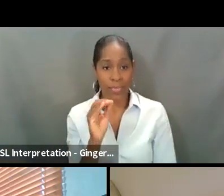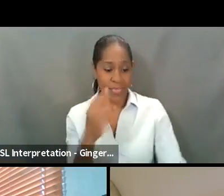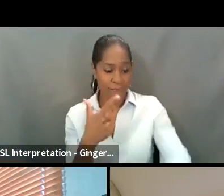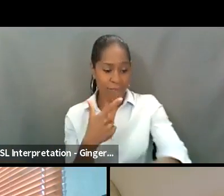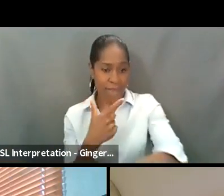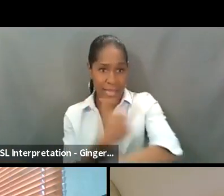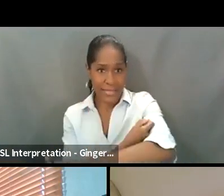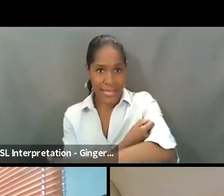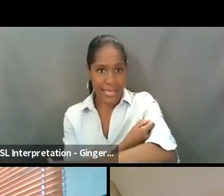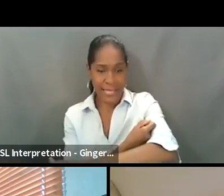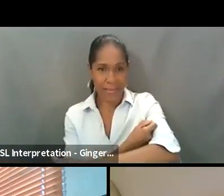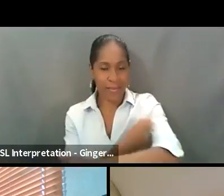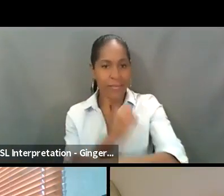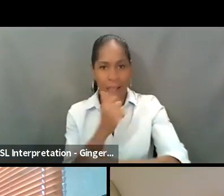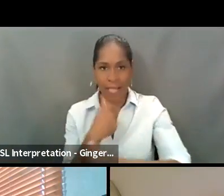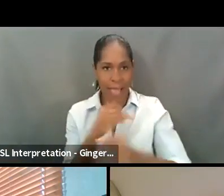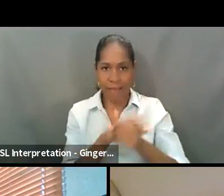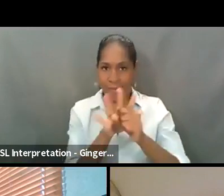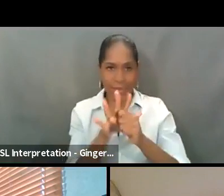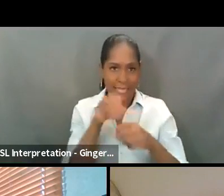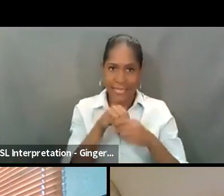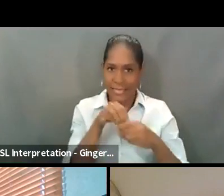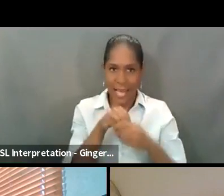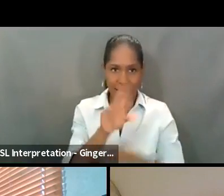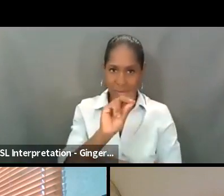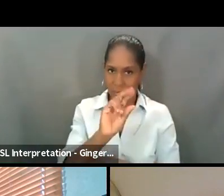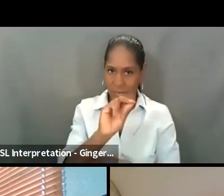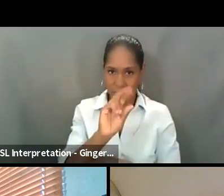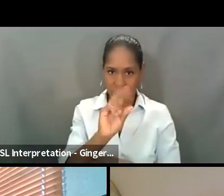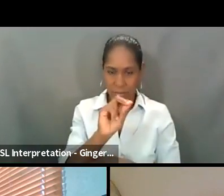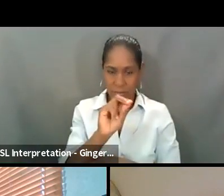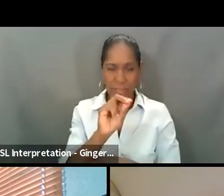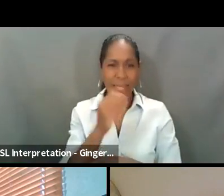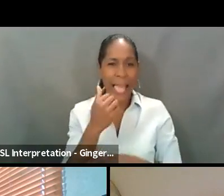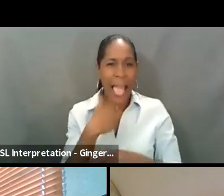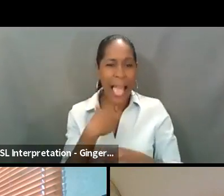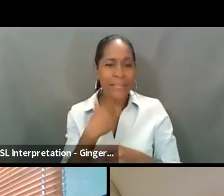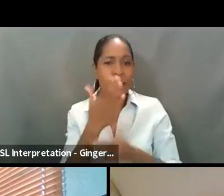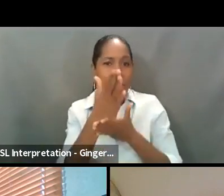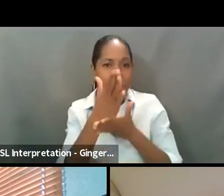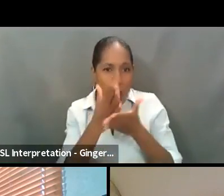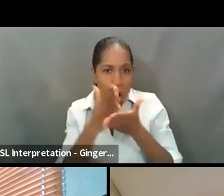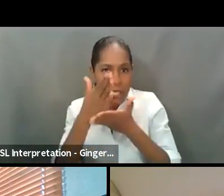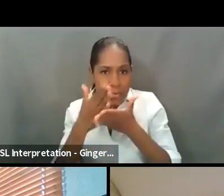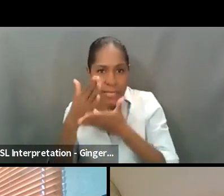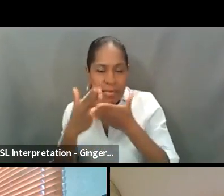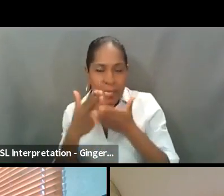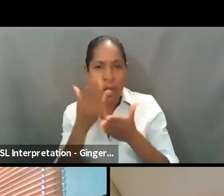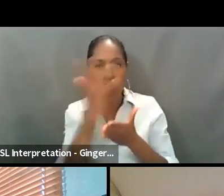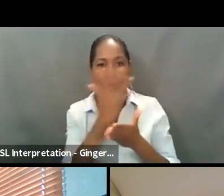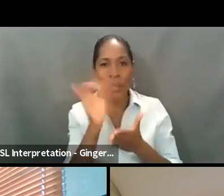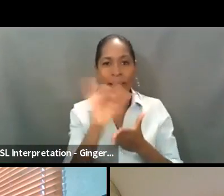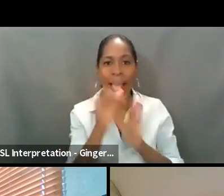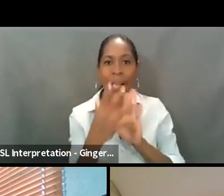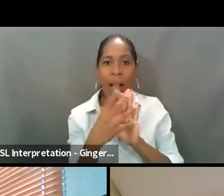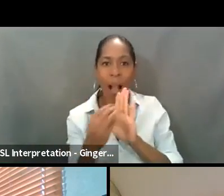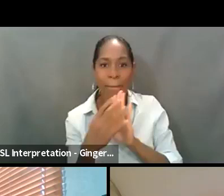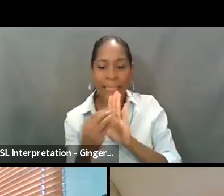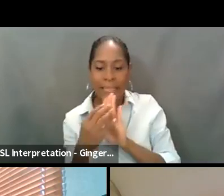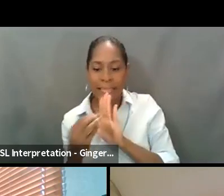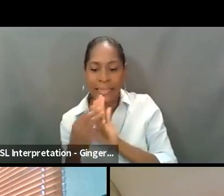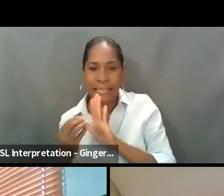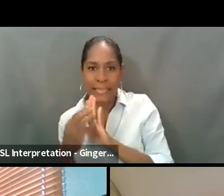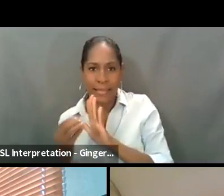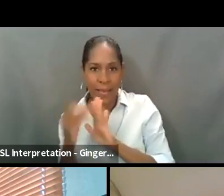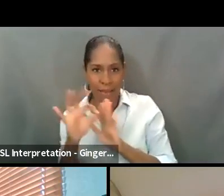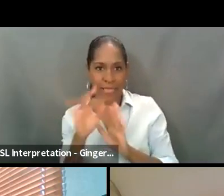the virus. It just has very specific parts, or replicas of parts of the virus in it. So it's